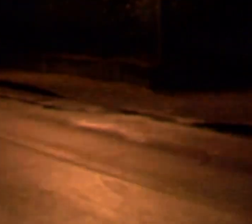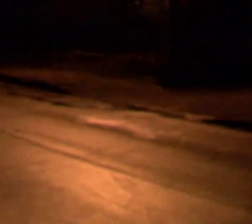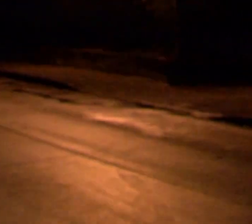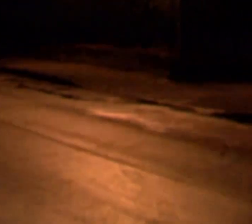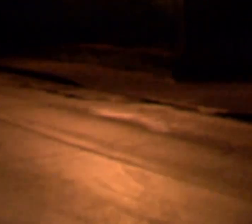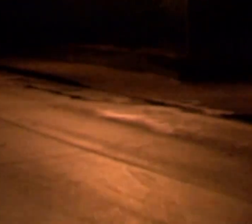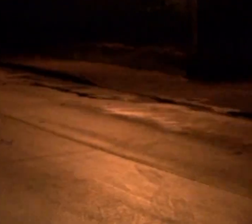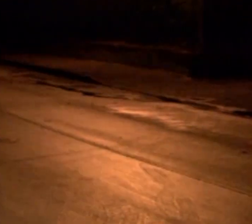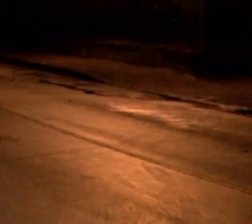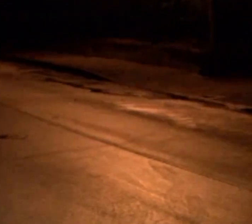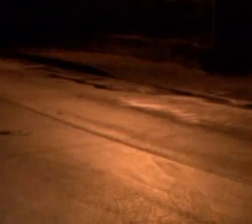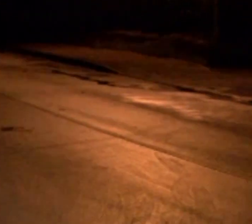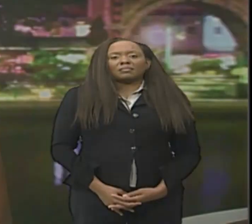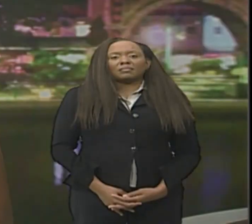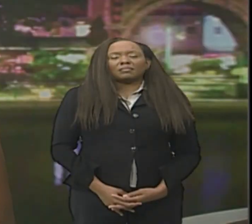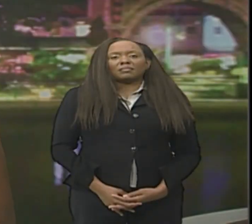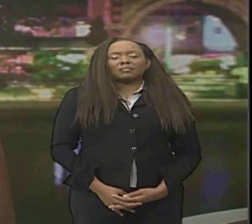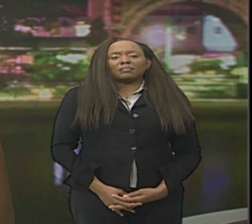are ongoing.